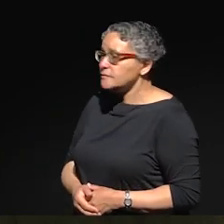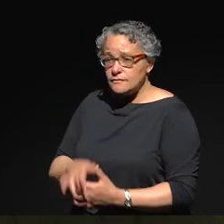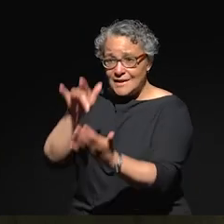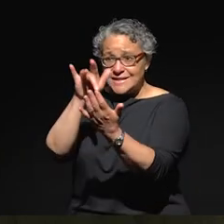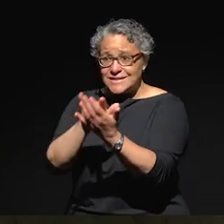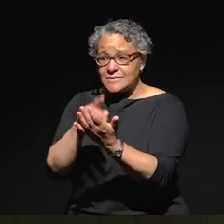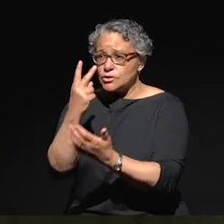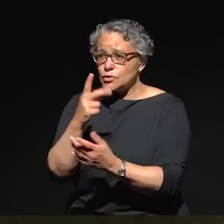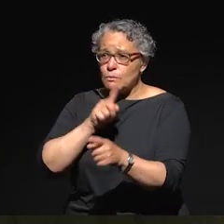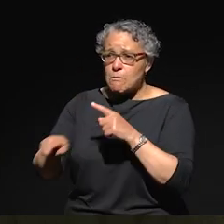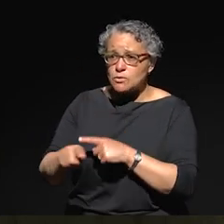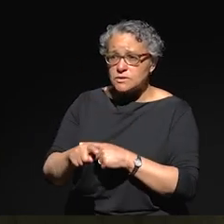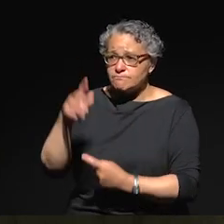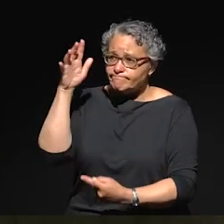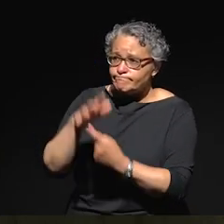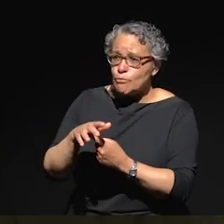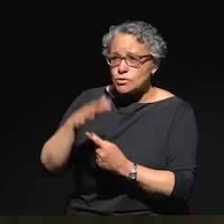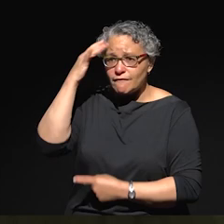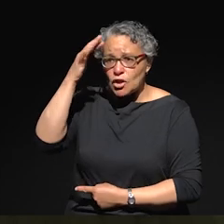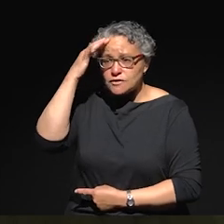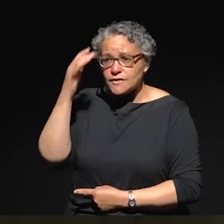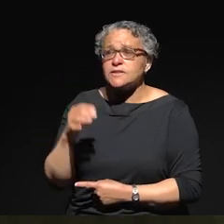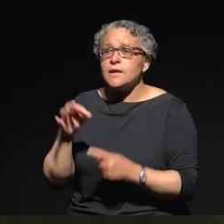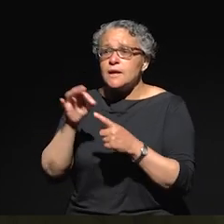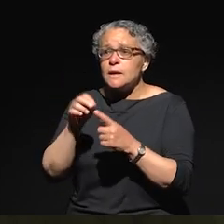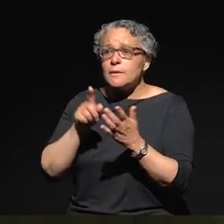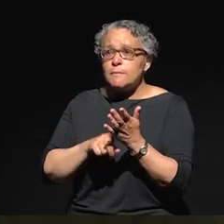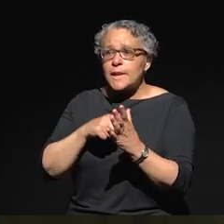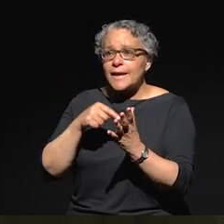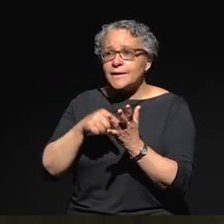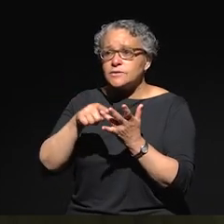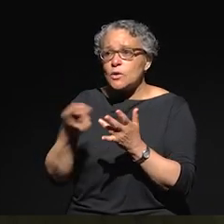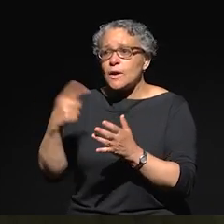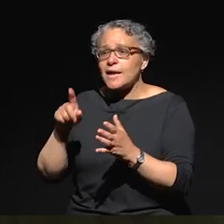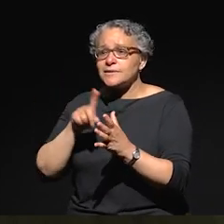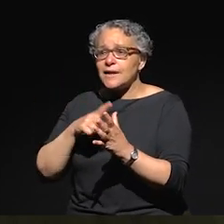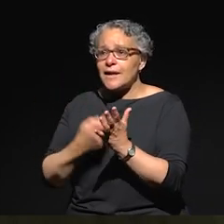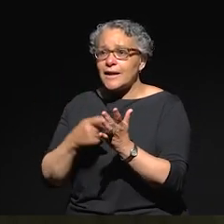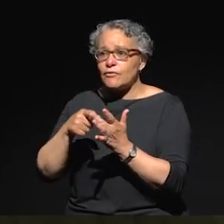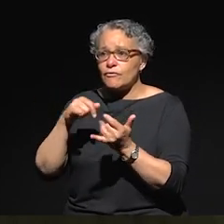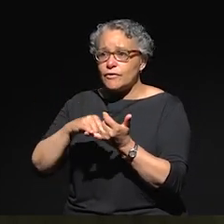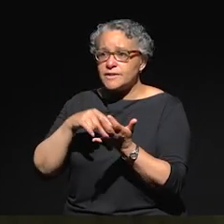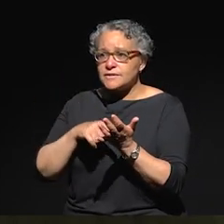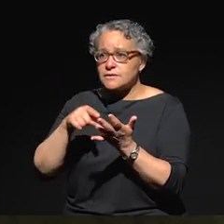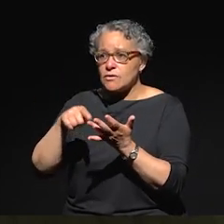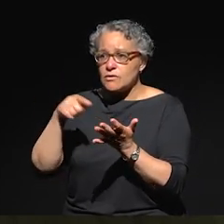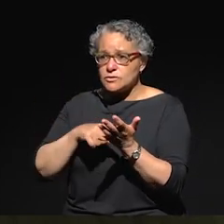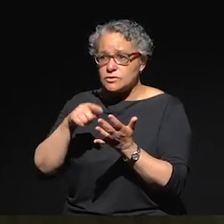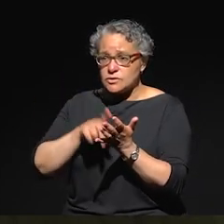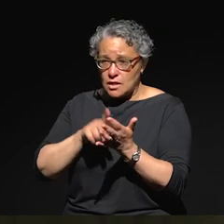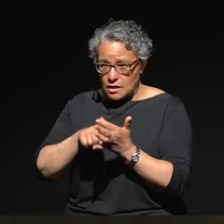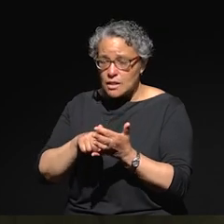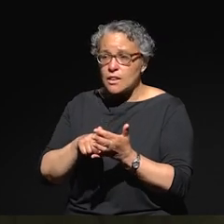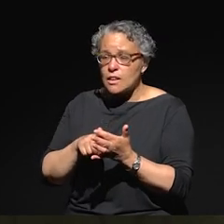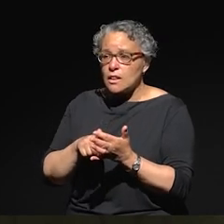two most important philosophers, Plato and Aristotle. They're the only ones who are framed against the sky. Plato is light-footed